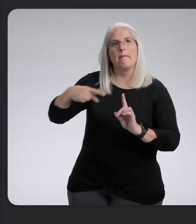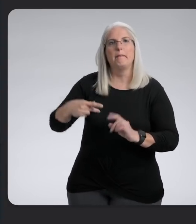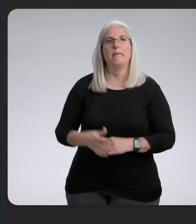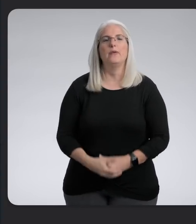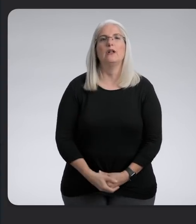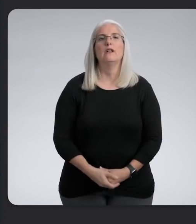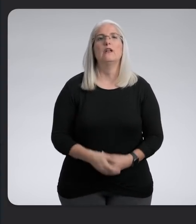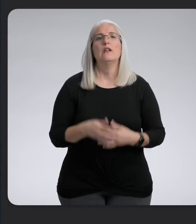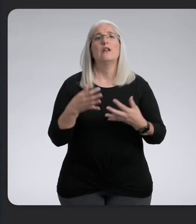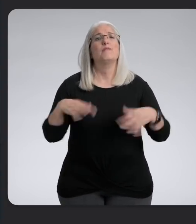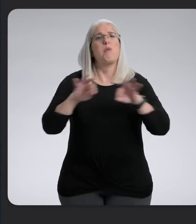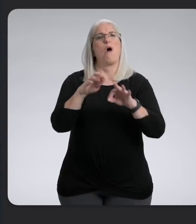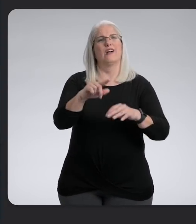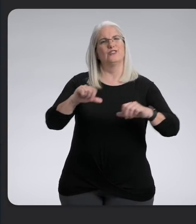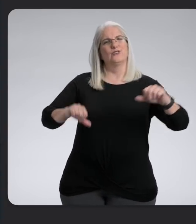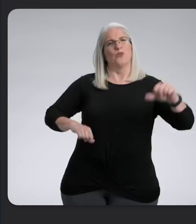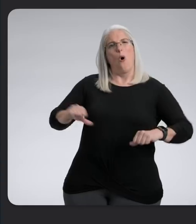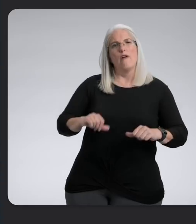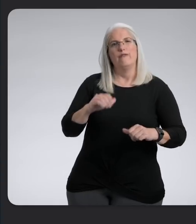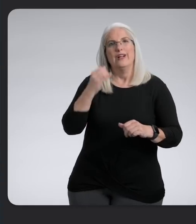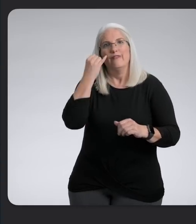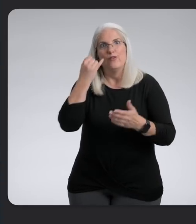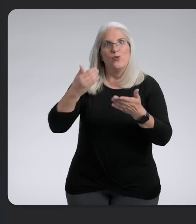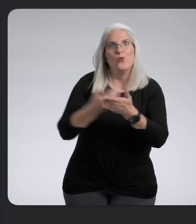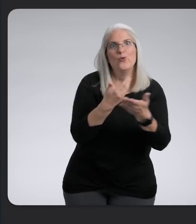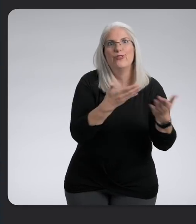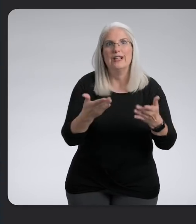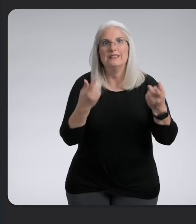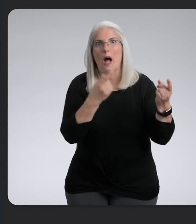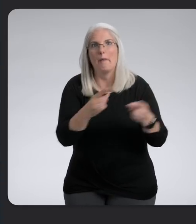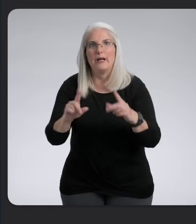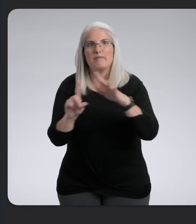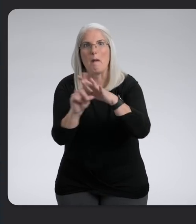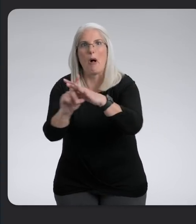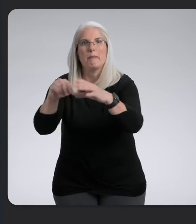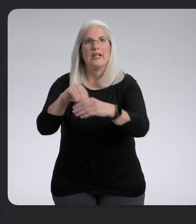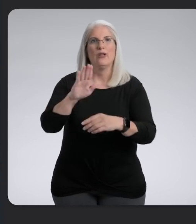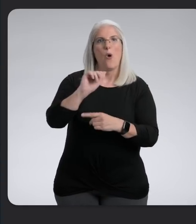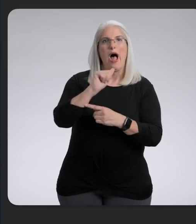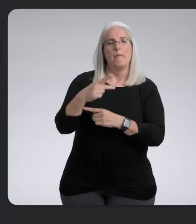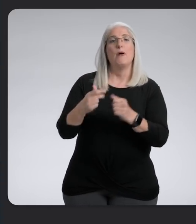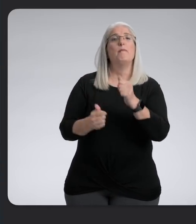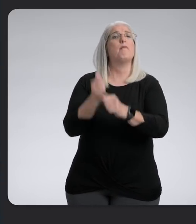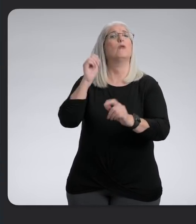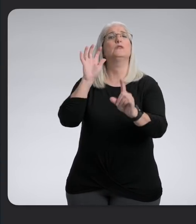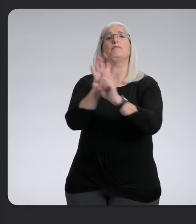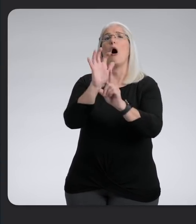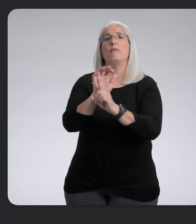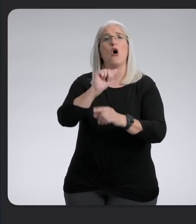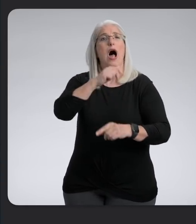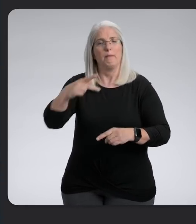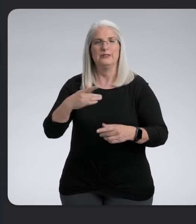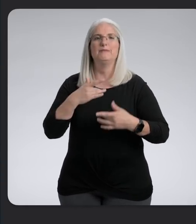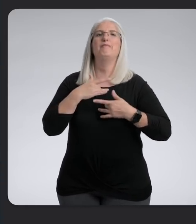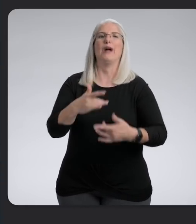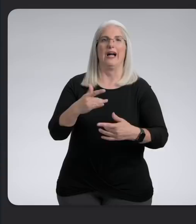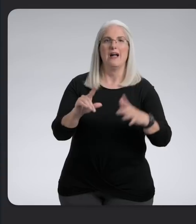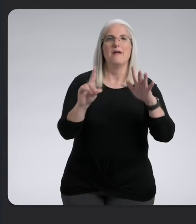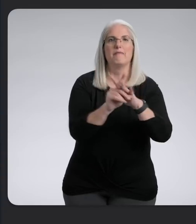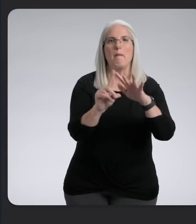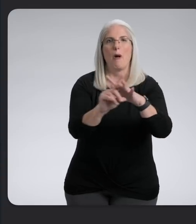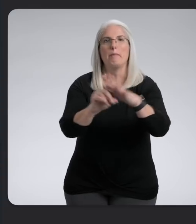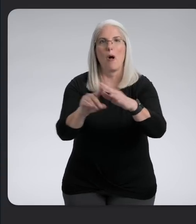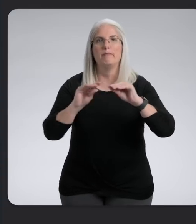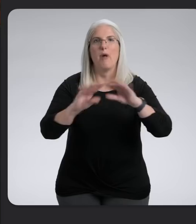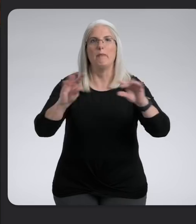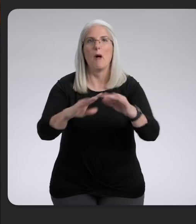dynamic things happening inside your apps. The most popular apps and games are constantly introducing new content and limited